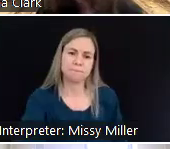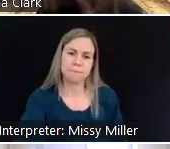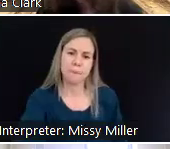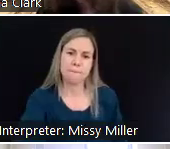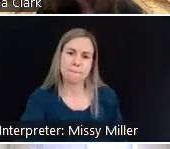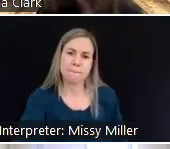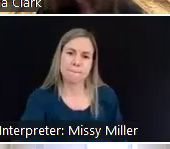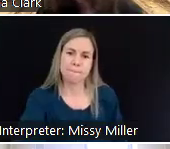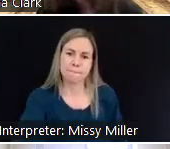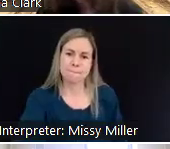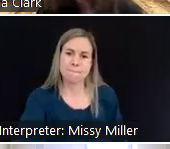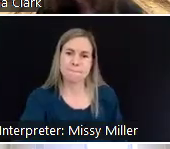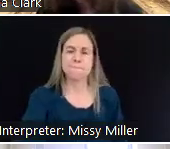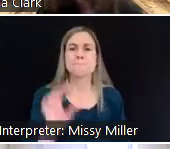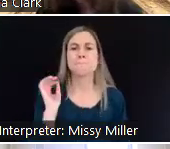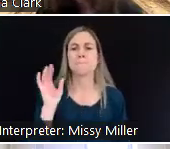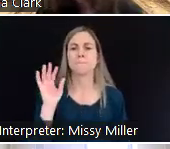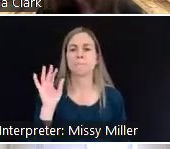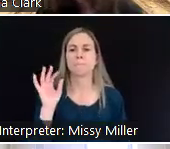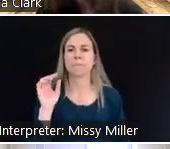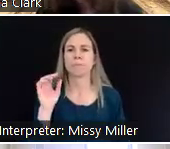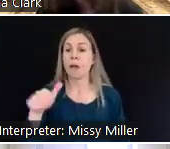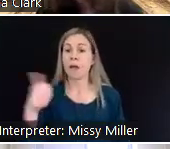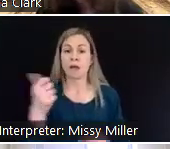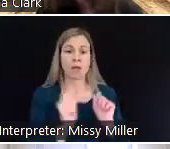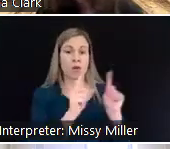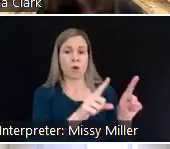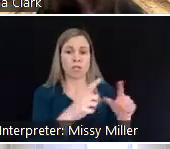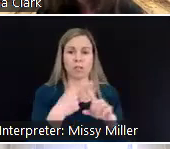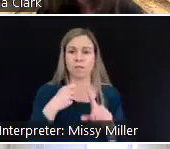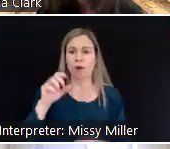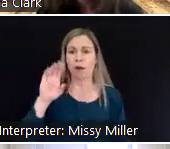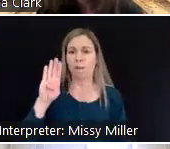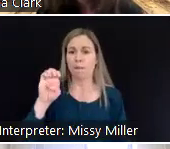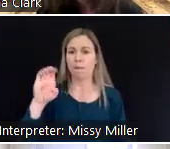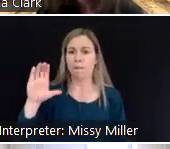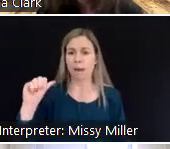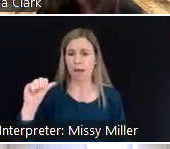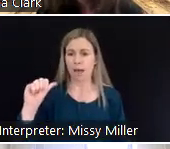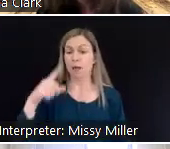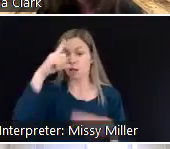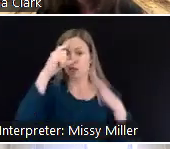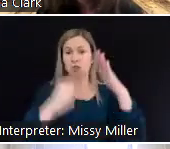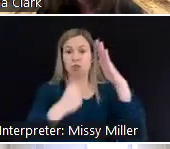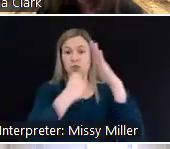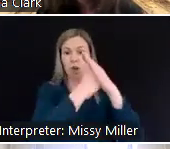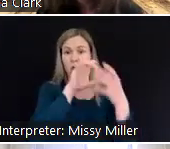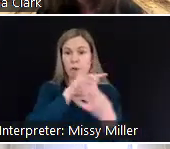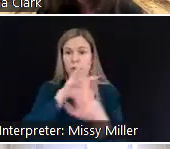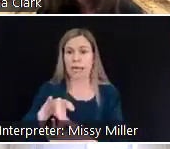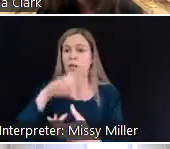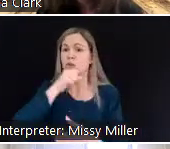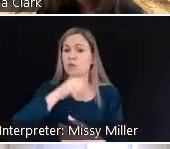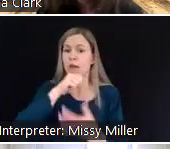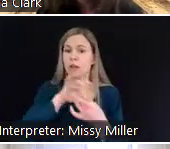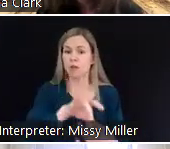ahead. We have a question from Becca. Would a stroke be considered age related for ABI LTC if